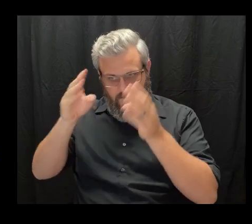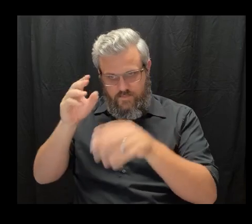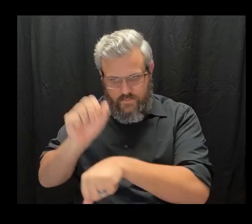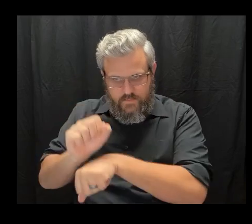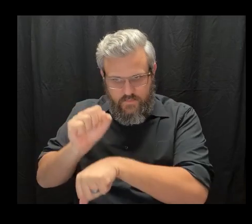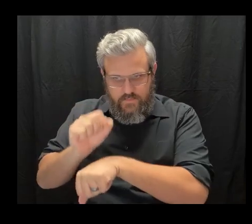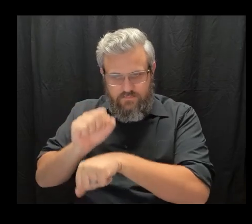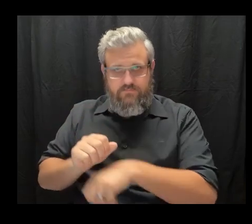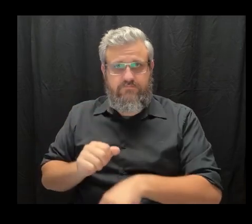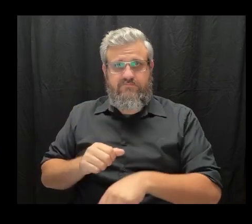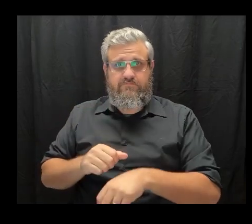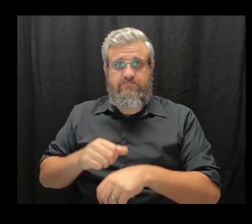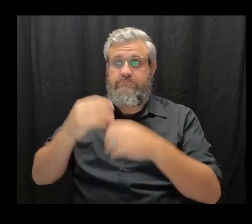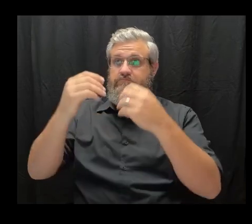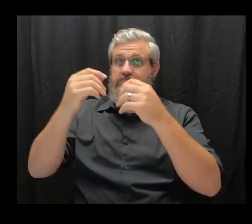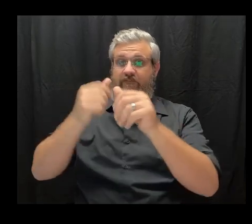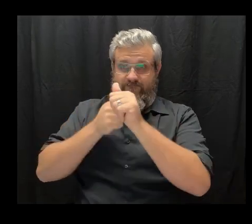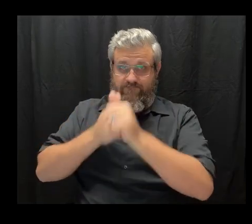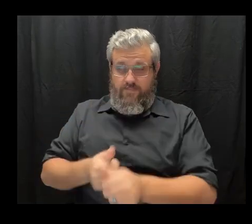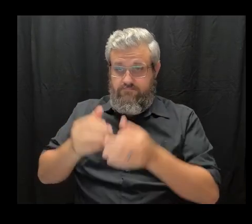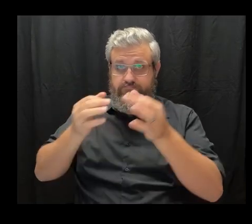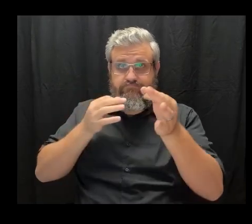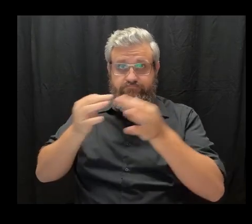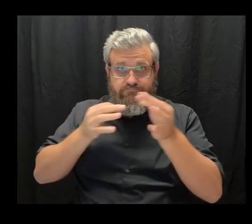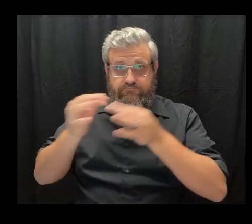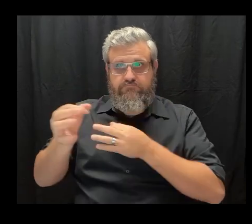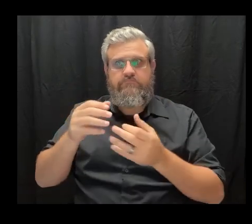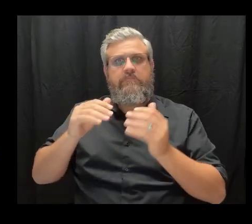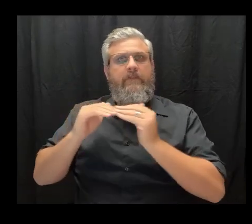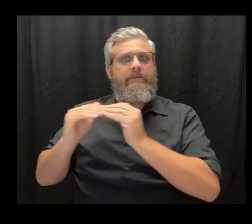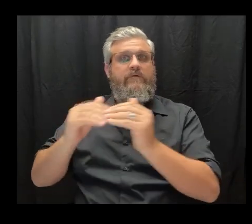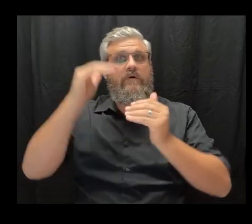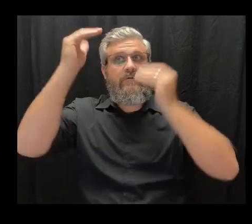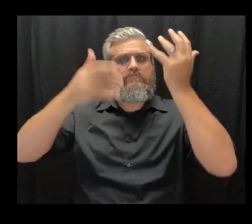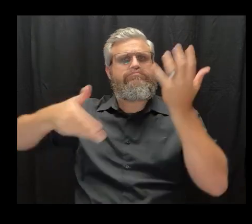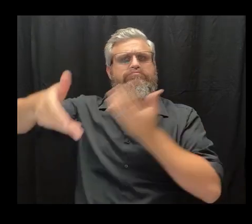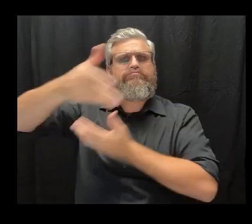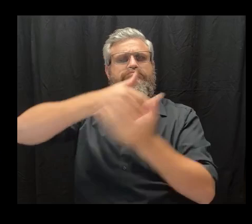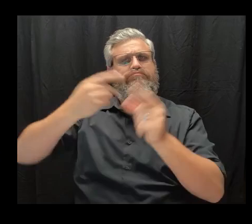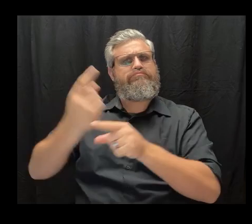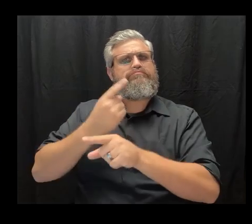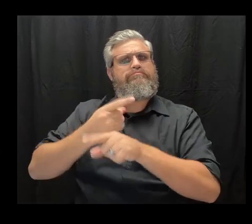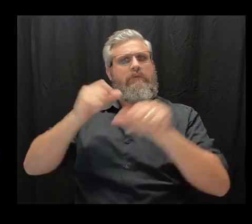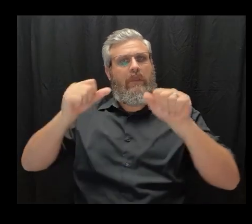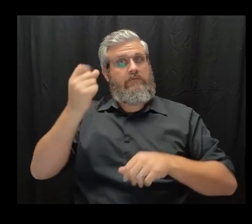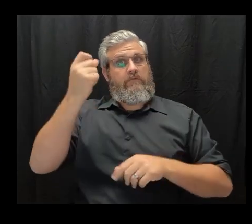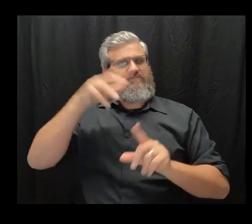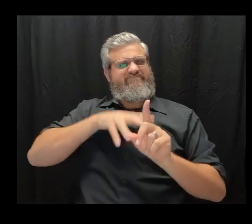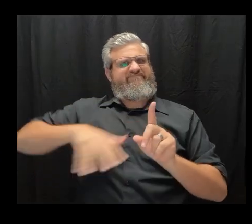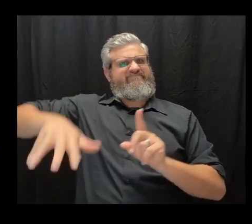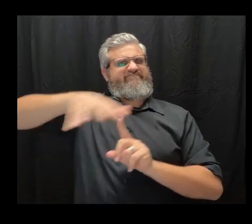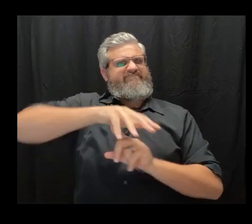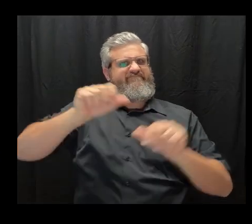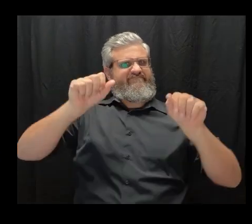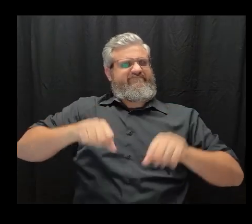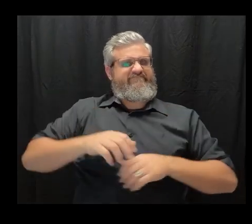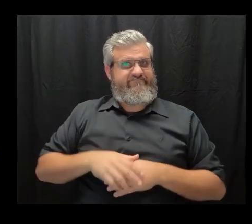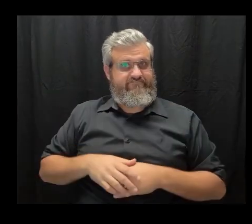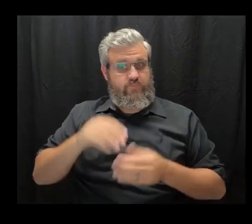adult instruction, and interact appropriately with peers and adults within the given context. While regulated students